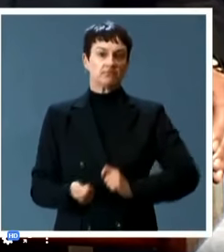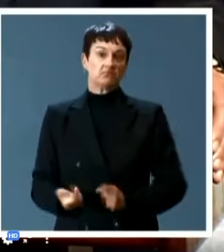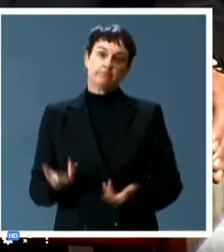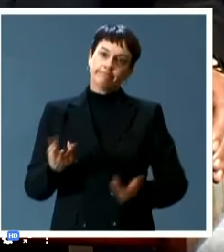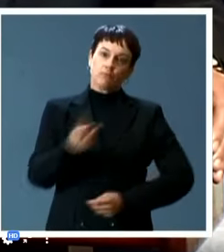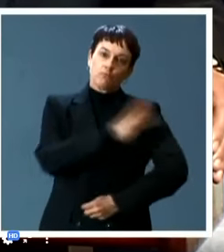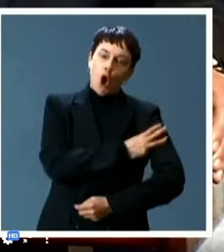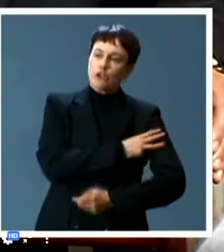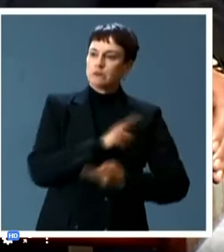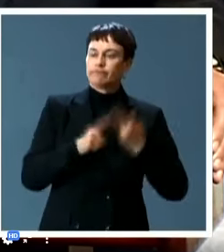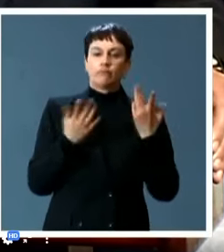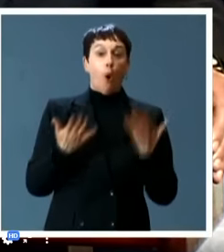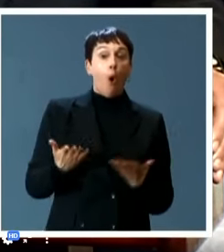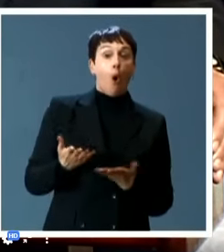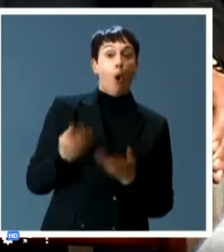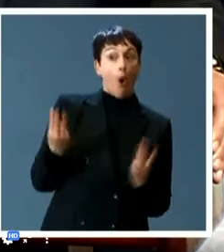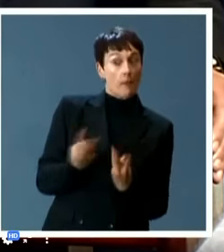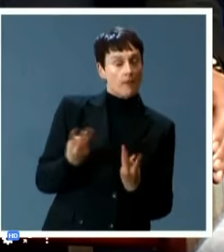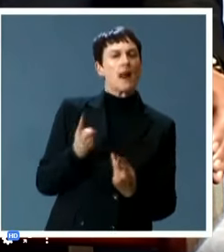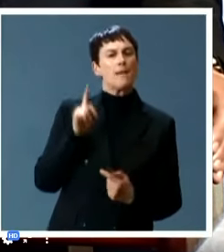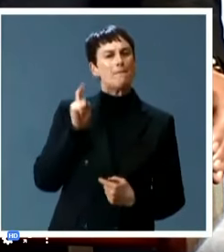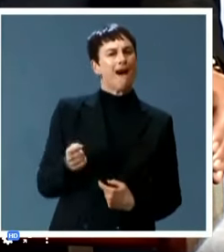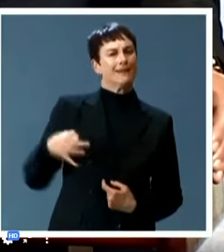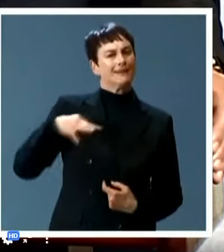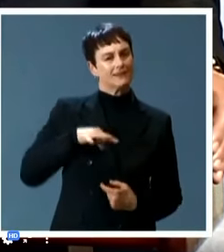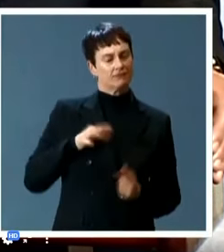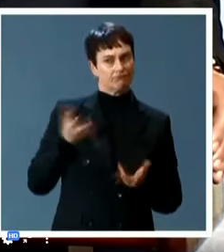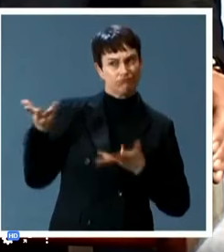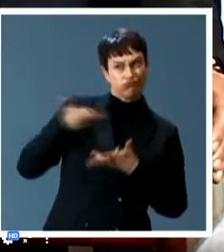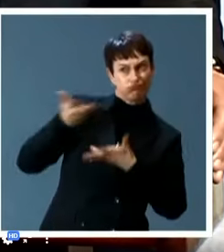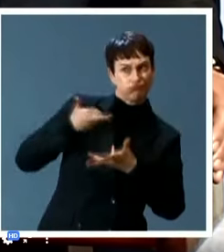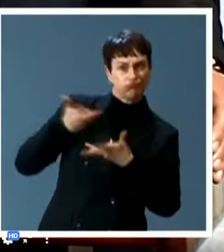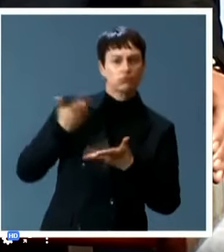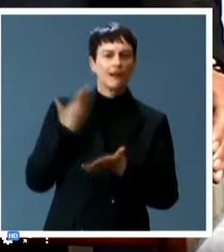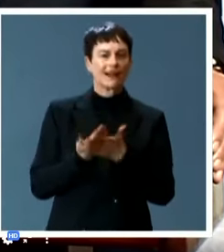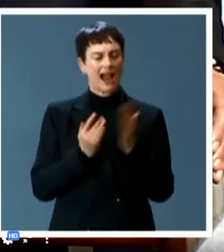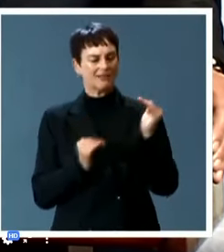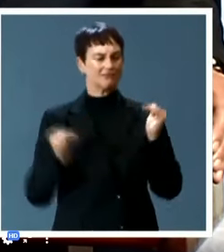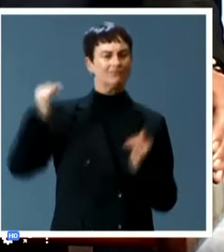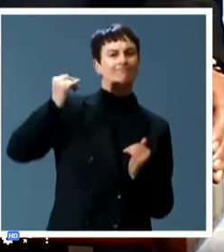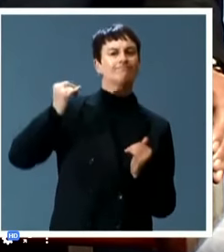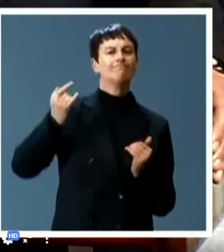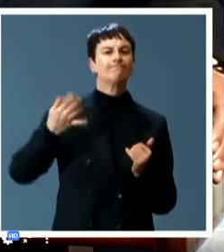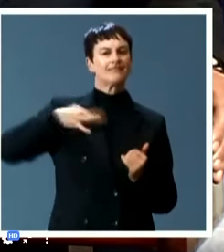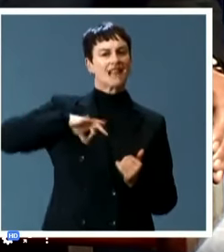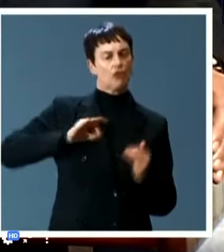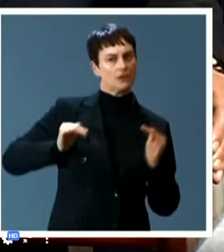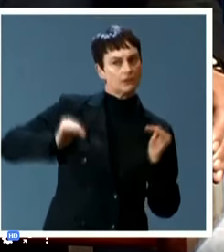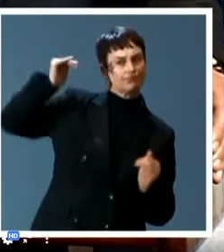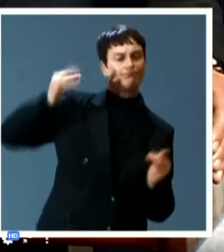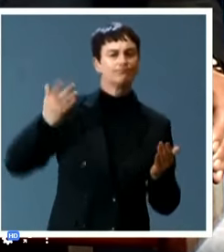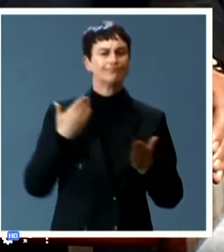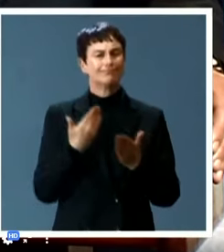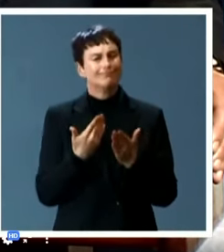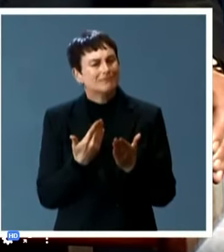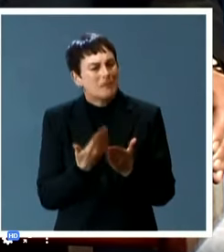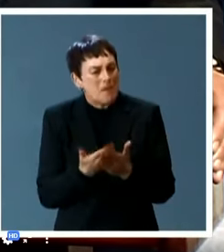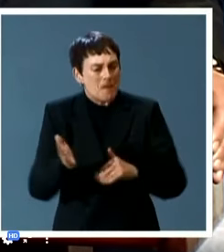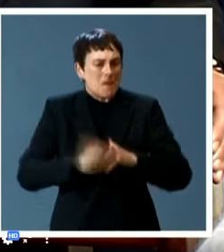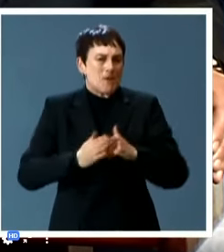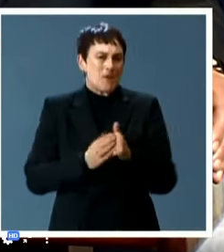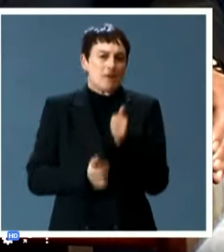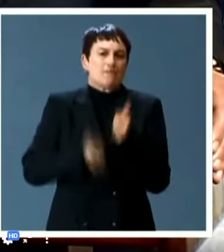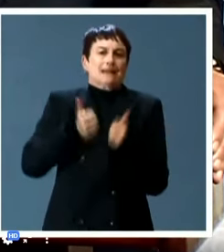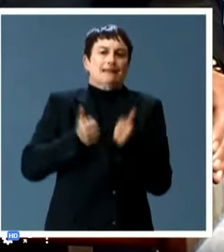representatives, can improve pay and working conditions. Labor representation is also critical to manage the challenges posed